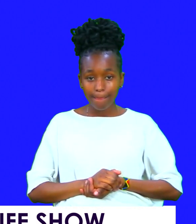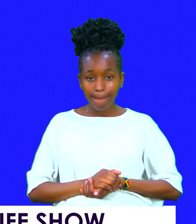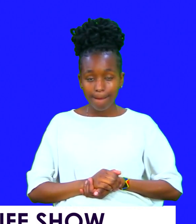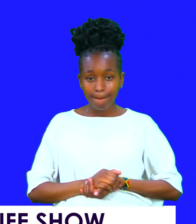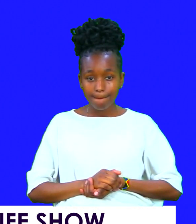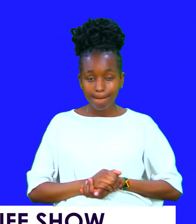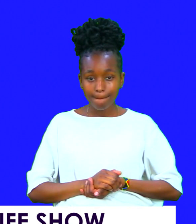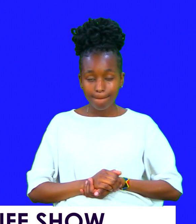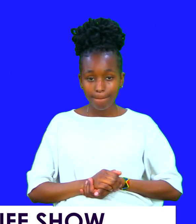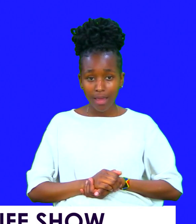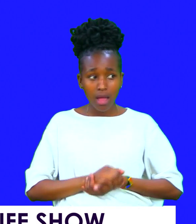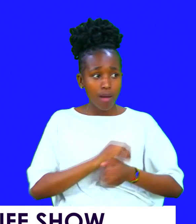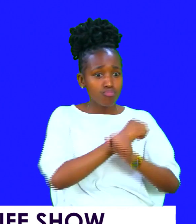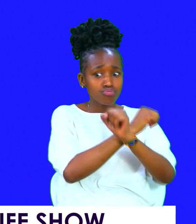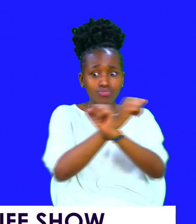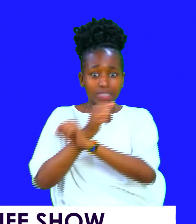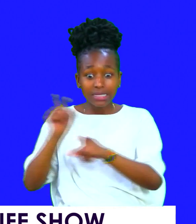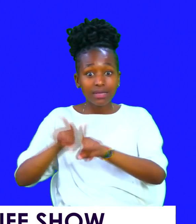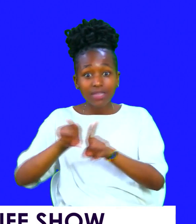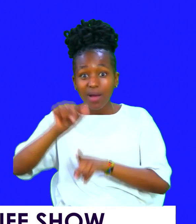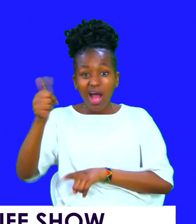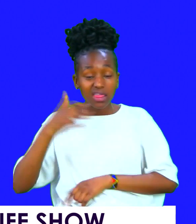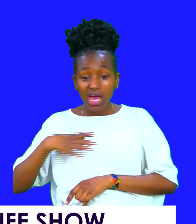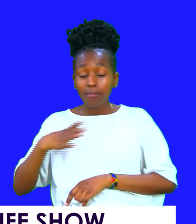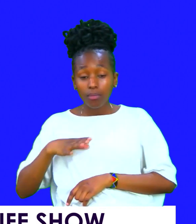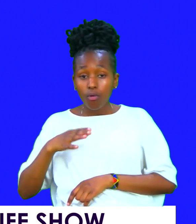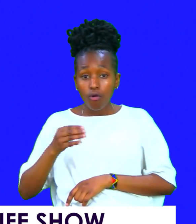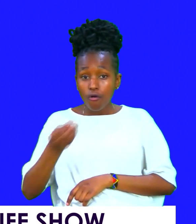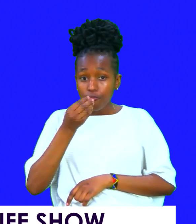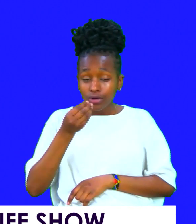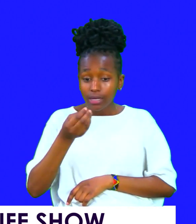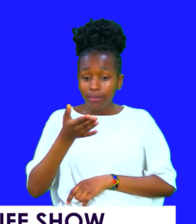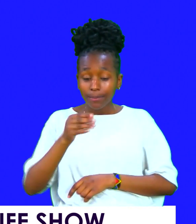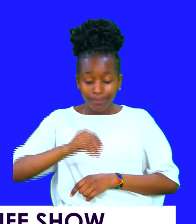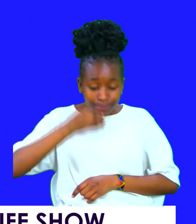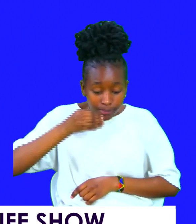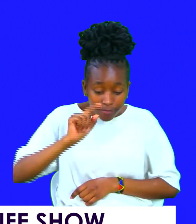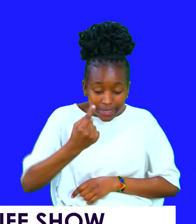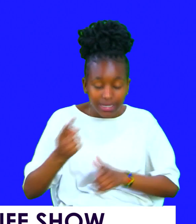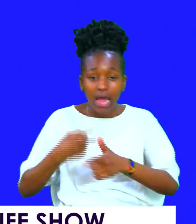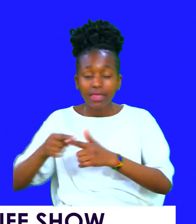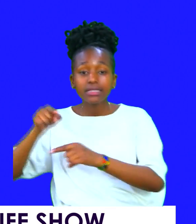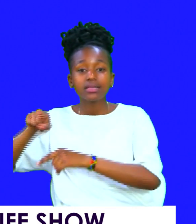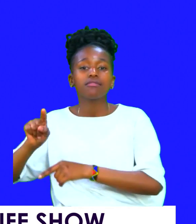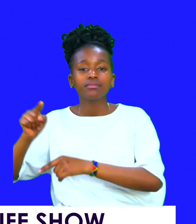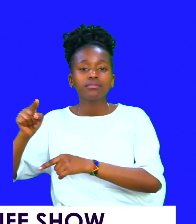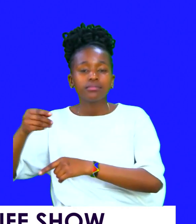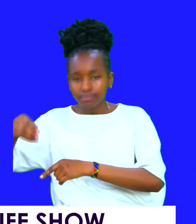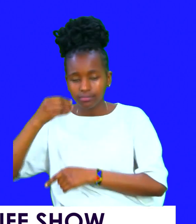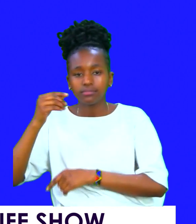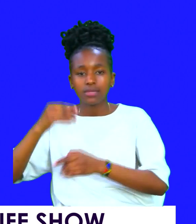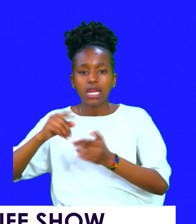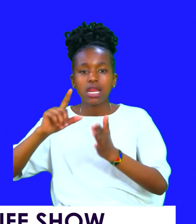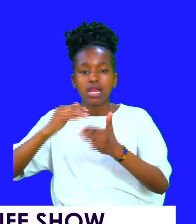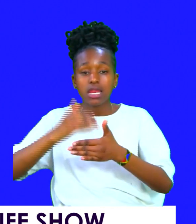The man even has food testers. I tell you, people that are hired just to test his food to ensure